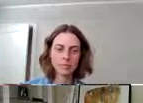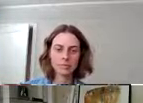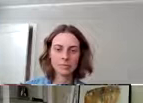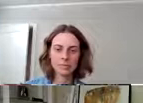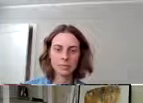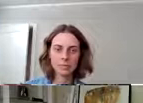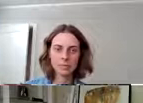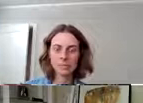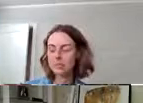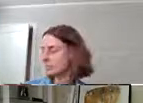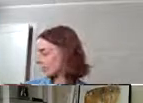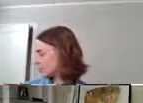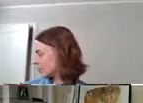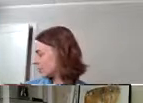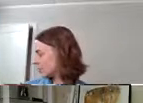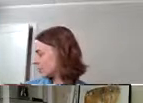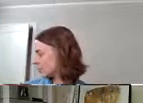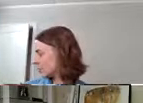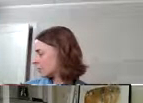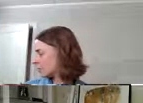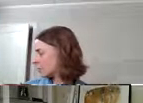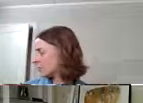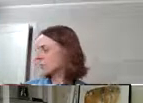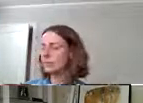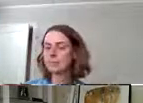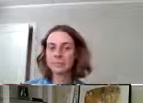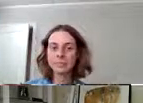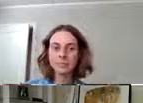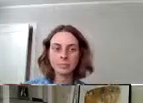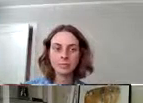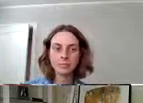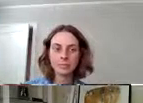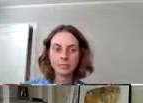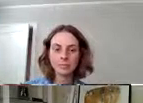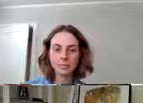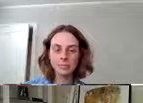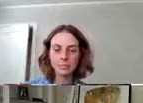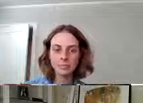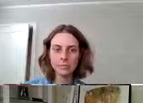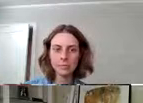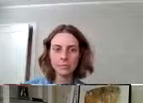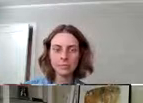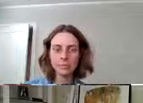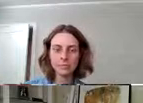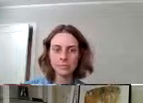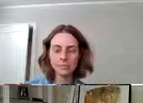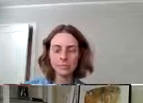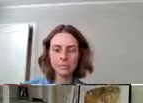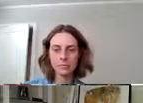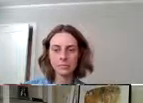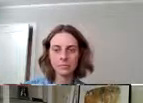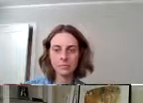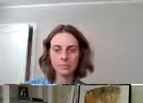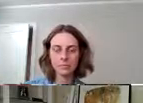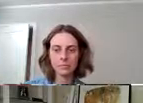process is everywhere here, felt from the grand scale of monumental brickworks down to the magic of the small bottles of compounds used to